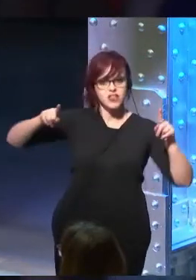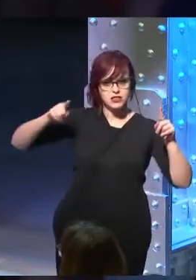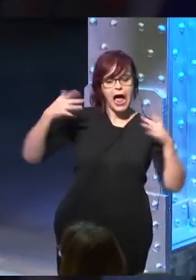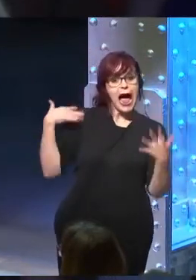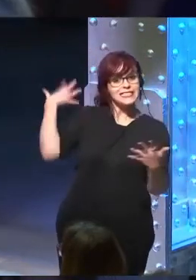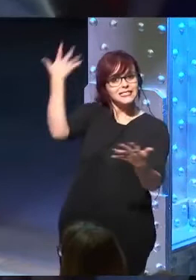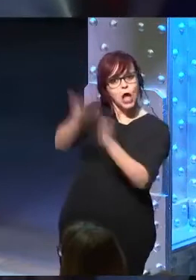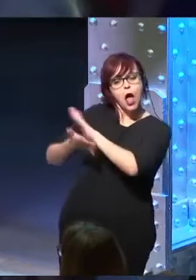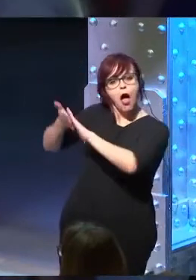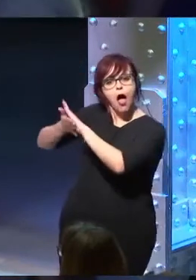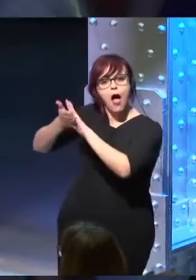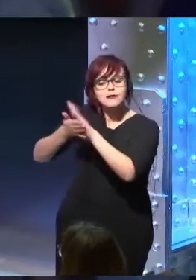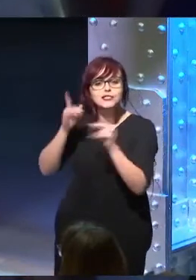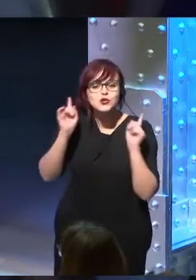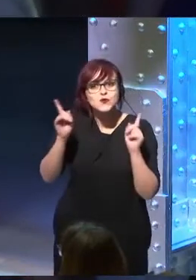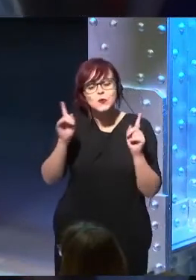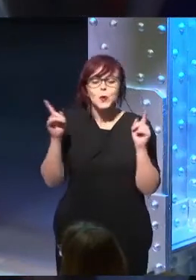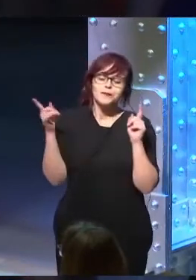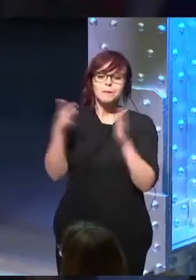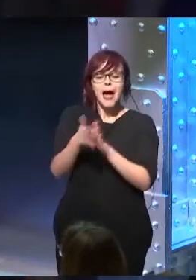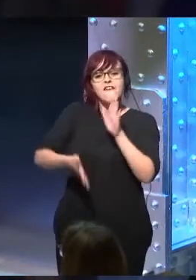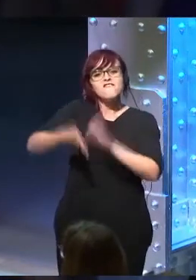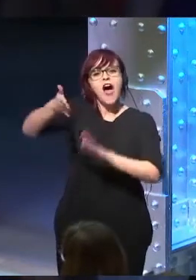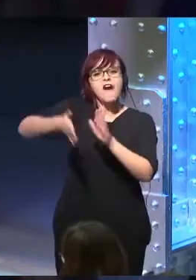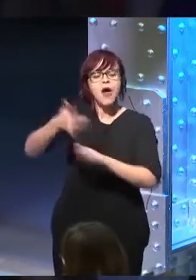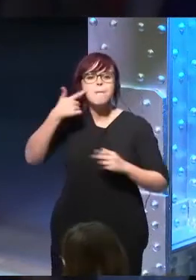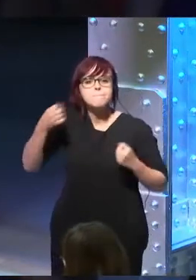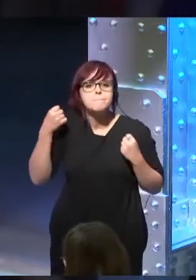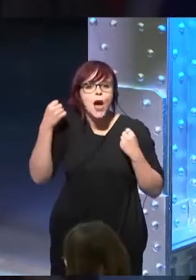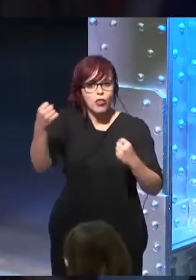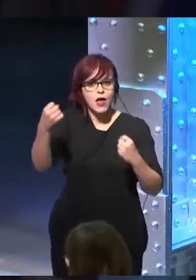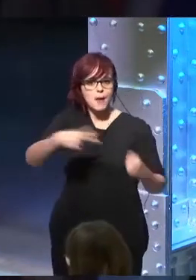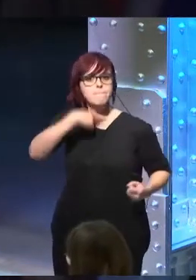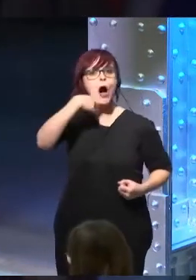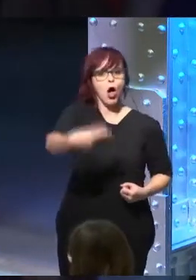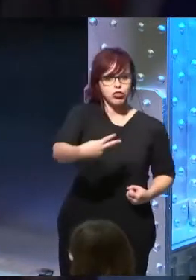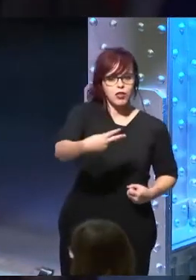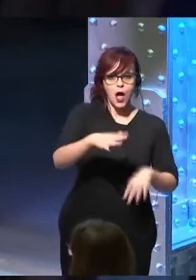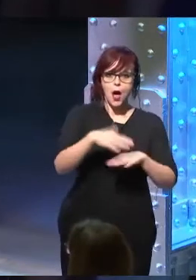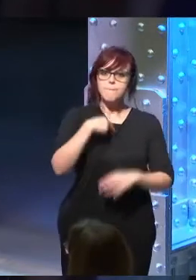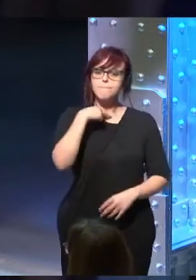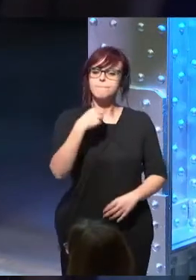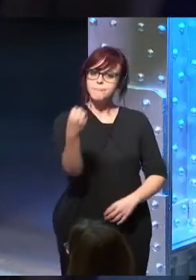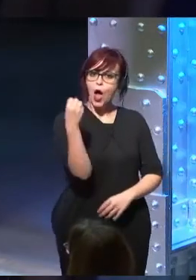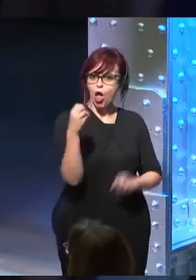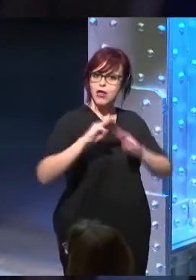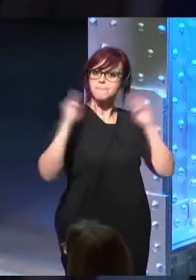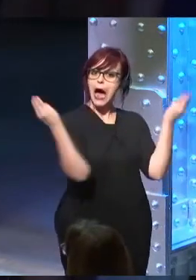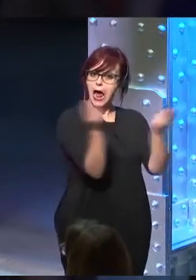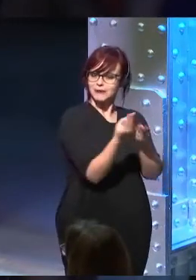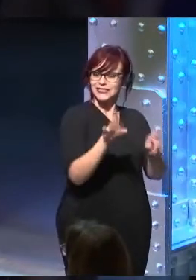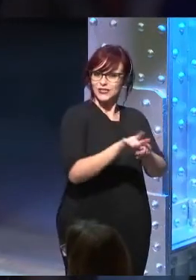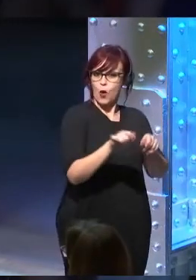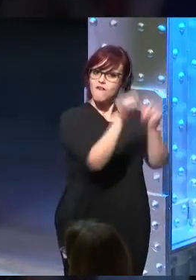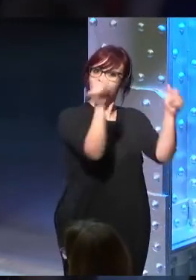far has treated power, whether of the voice or parliamentary power, in an extremely elite